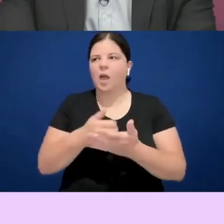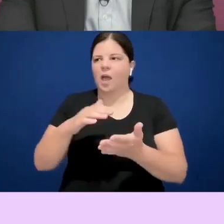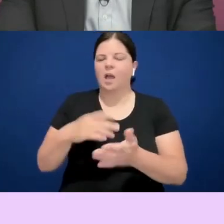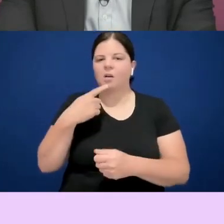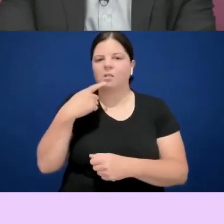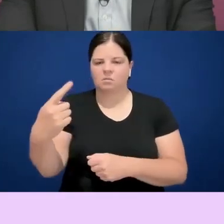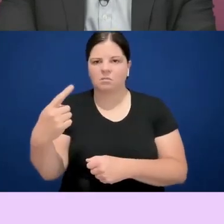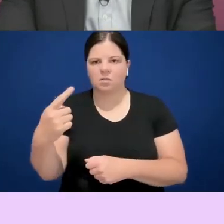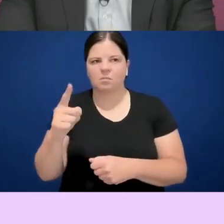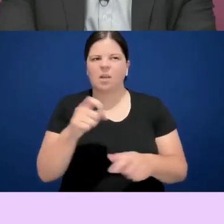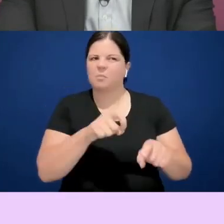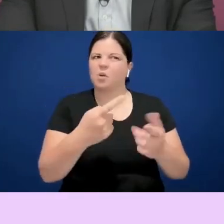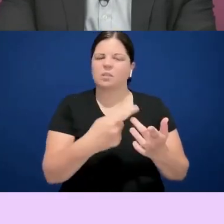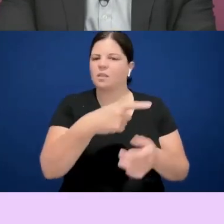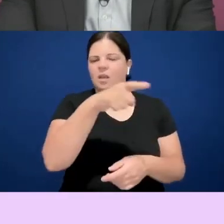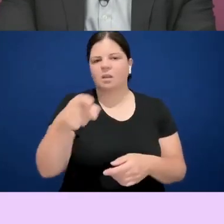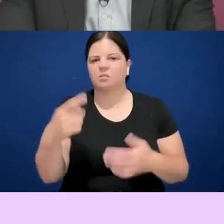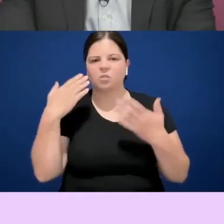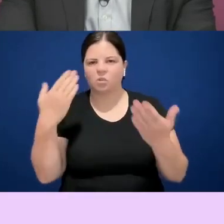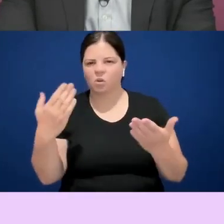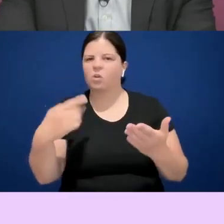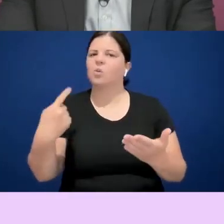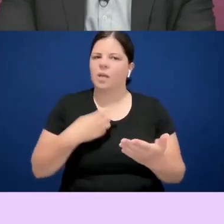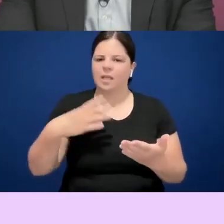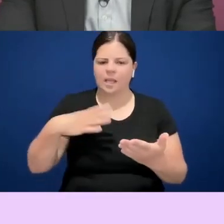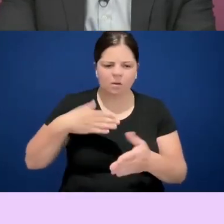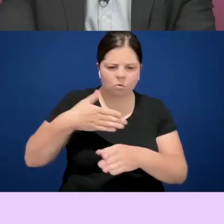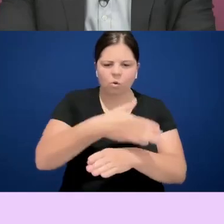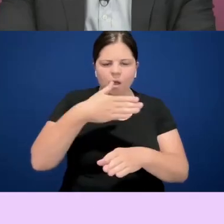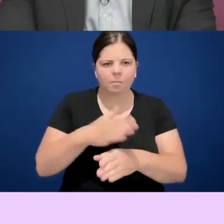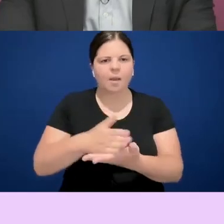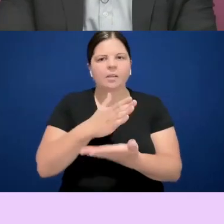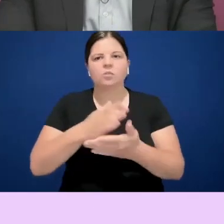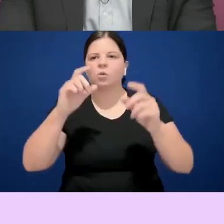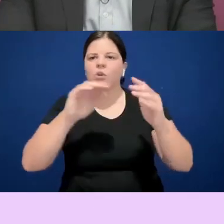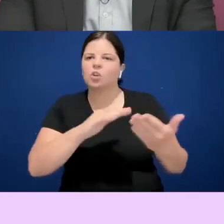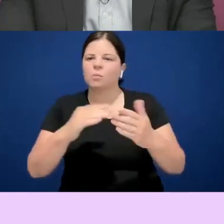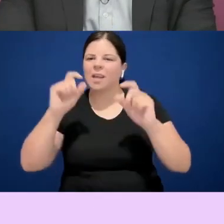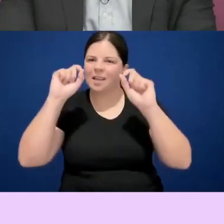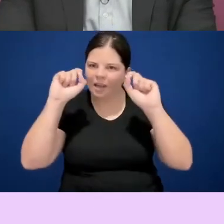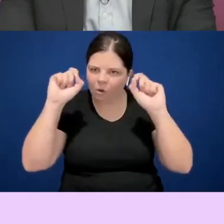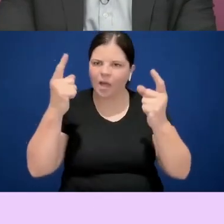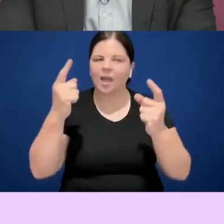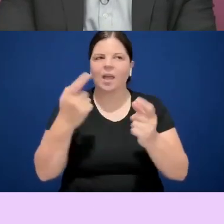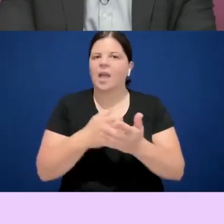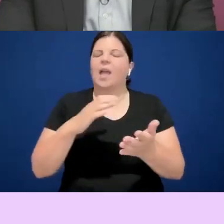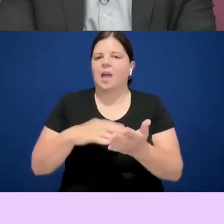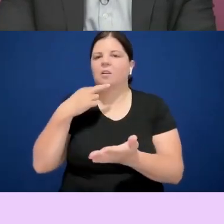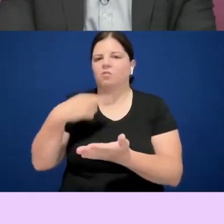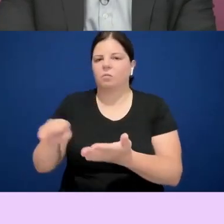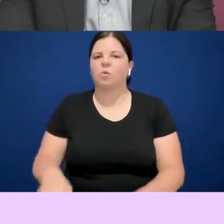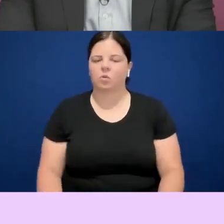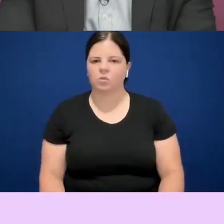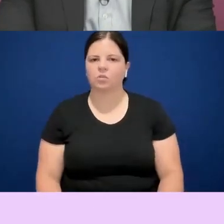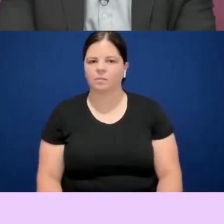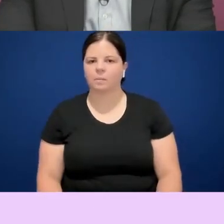we have more work to do with the community in building that awareness as well. The overall results show us that audience